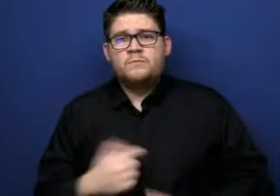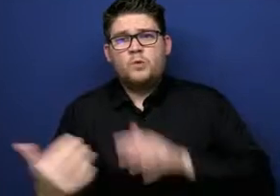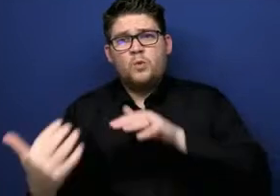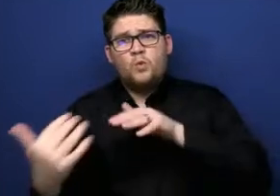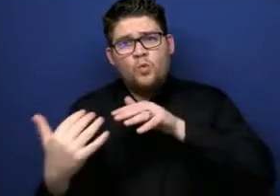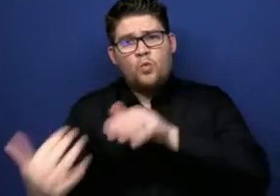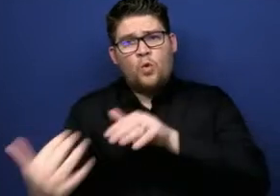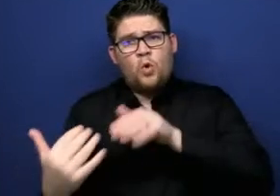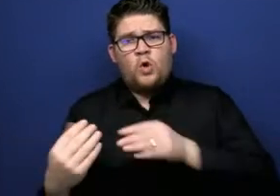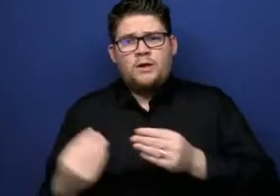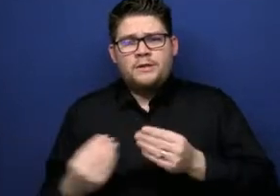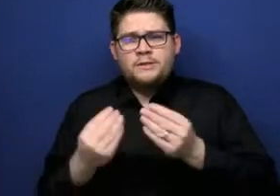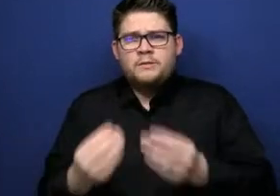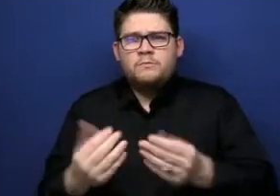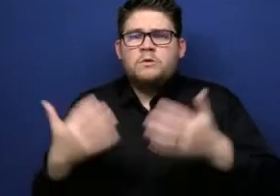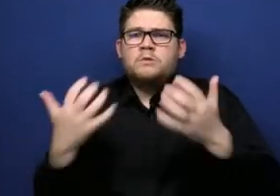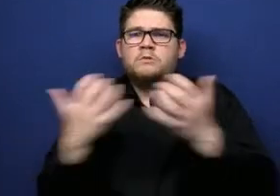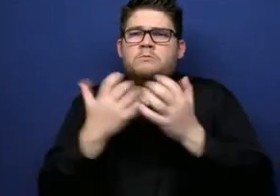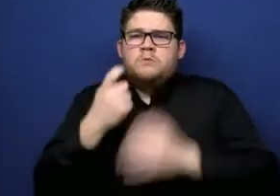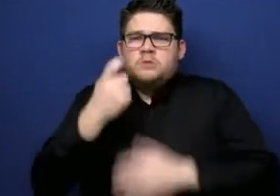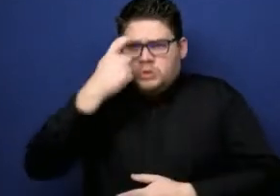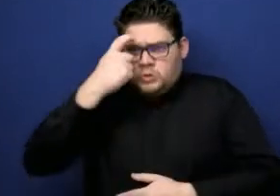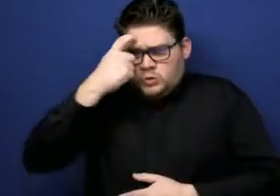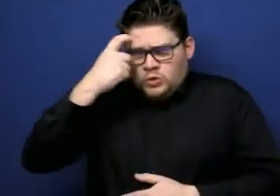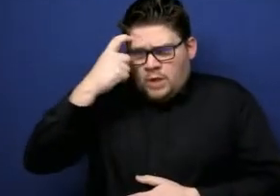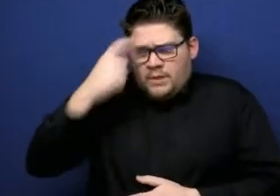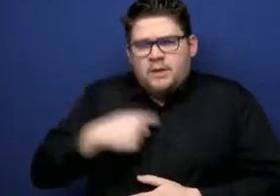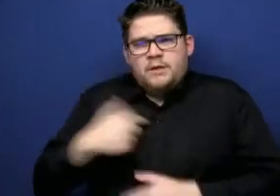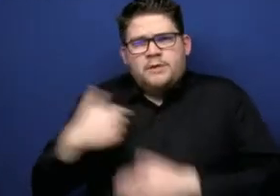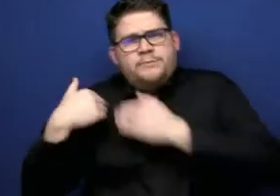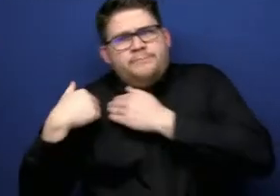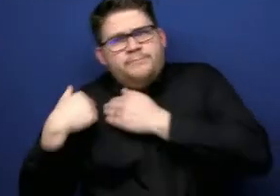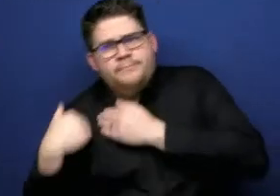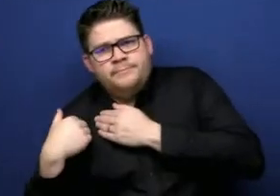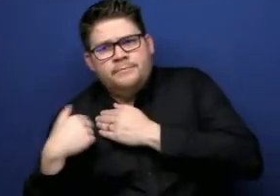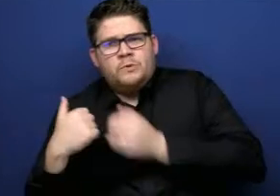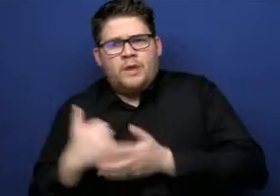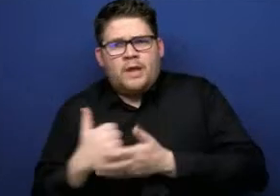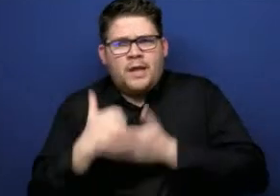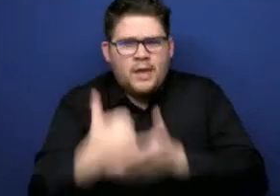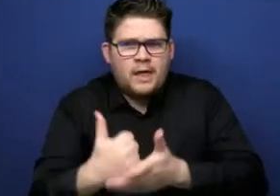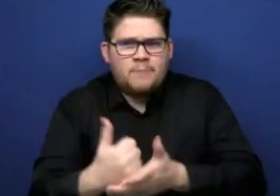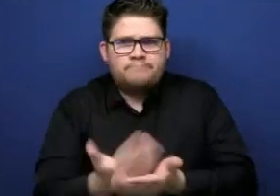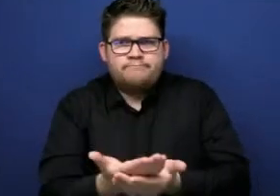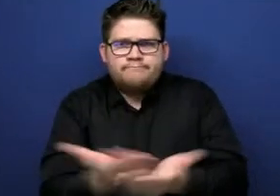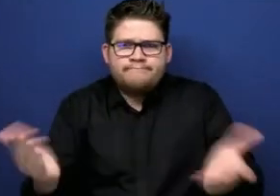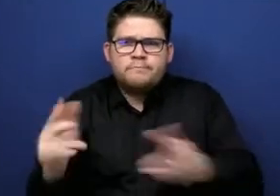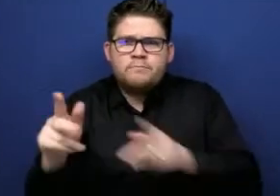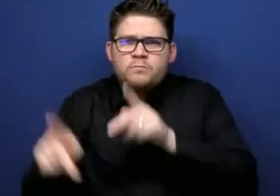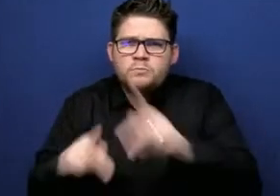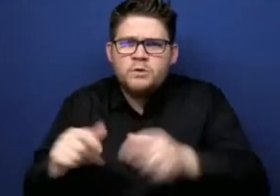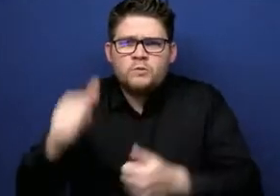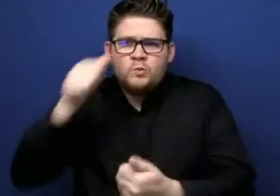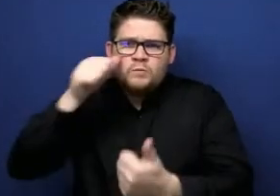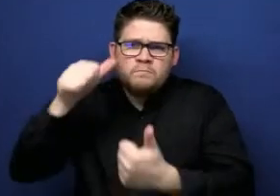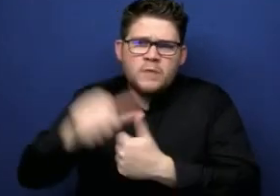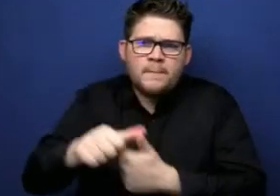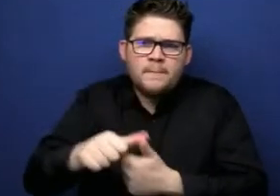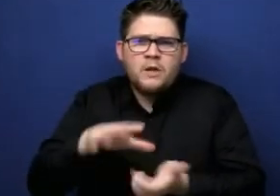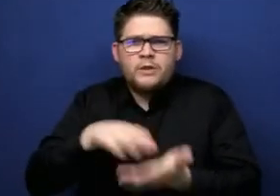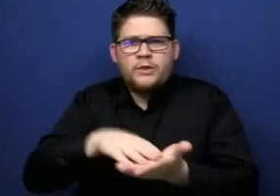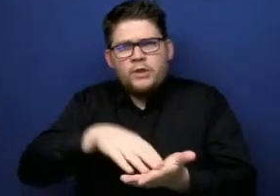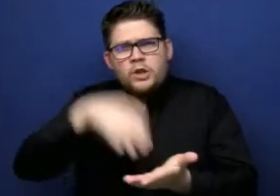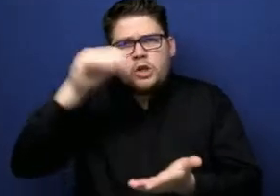and try to derive lessons from that unfathomable tragedy. The Holocaust was unique in its objectives,